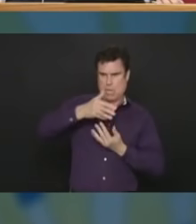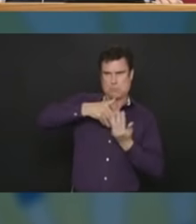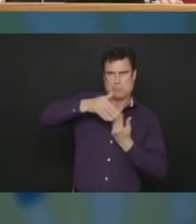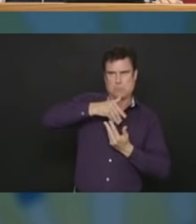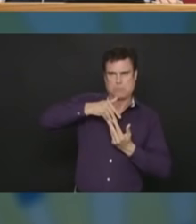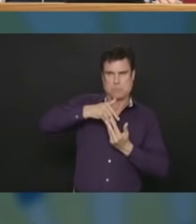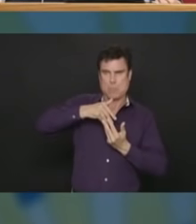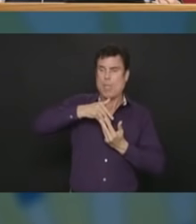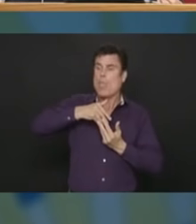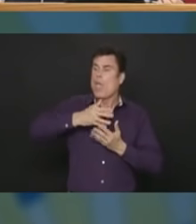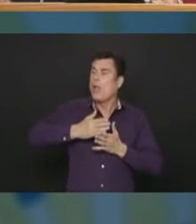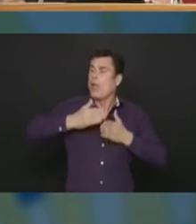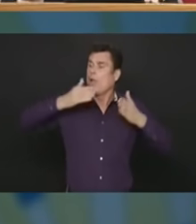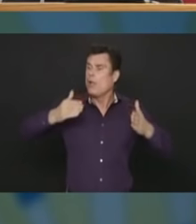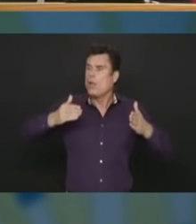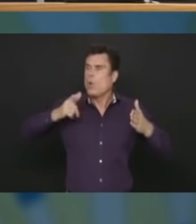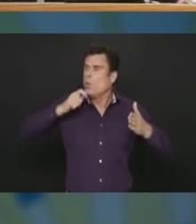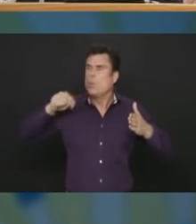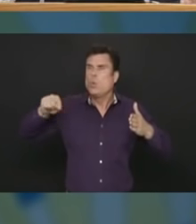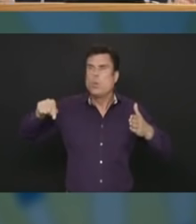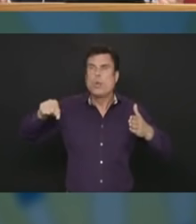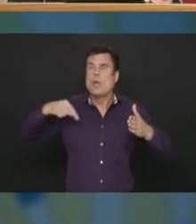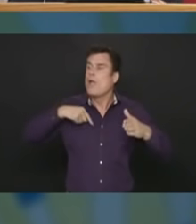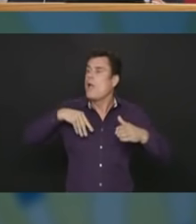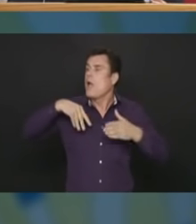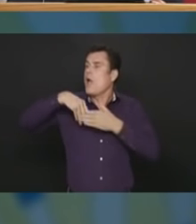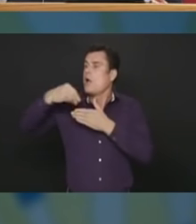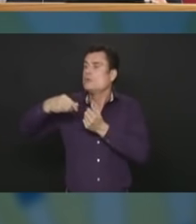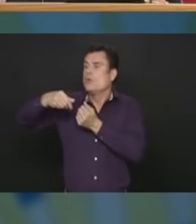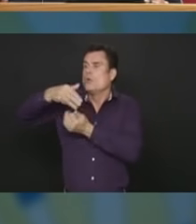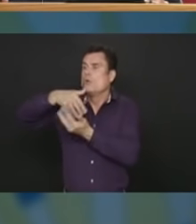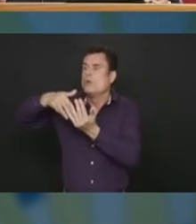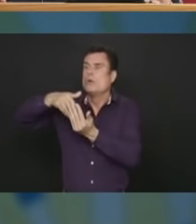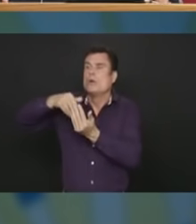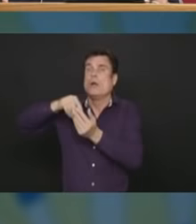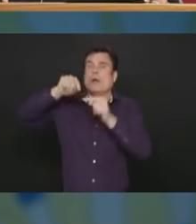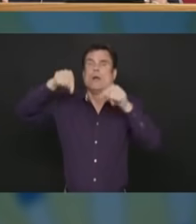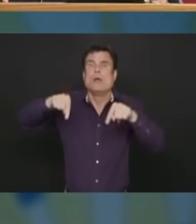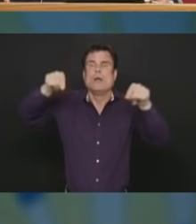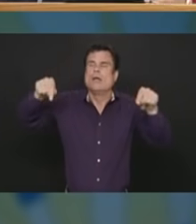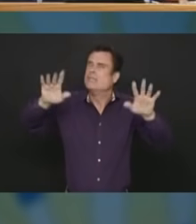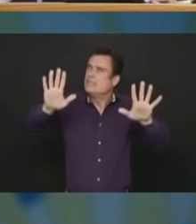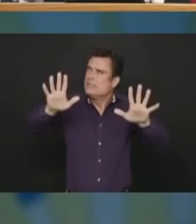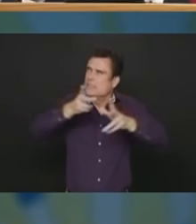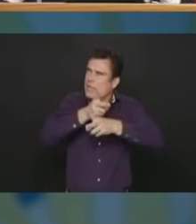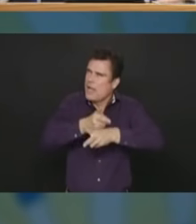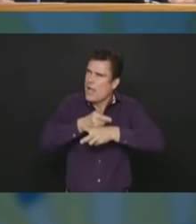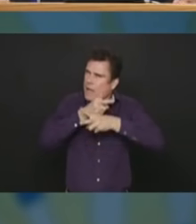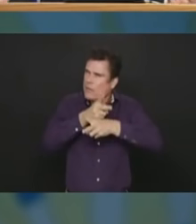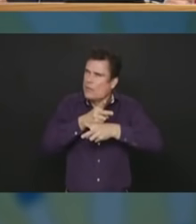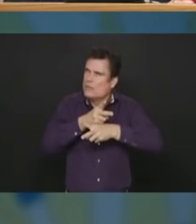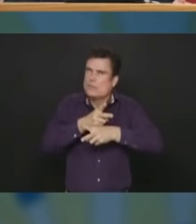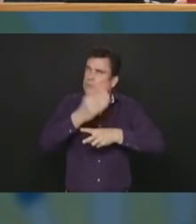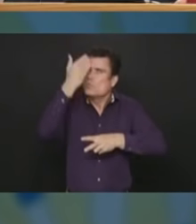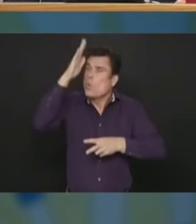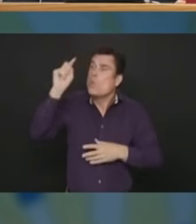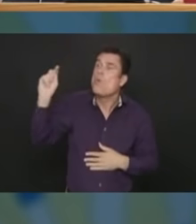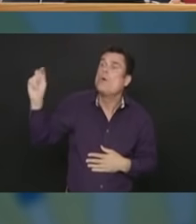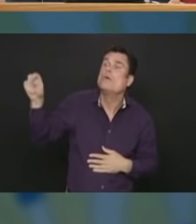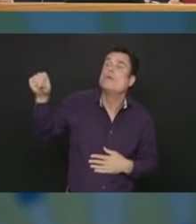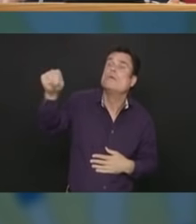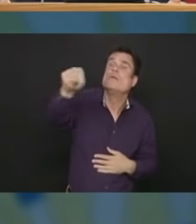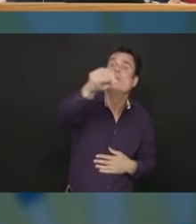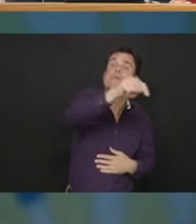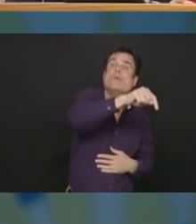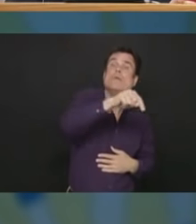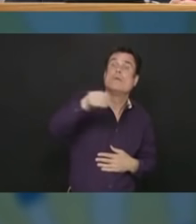we may realize. One additional ring can make for a much bigger tree if we think about rings in a tree. When